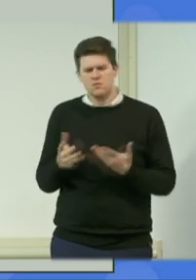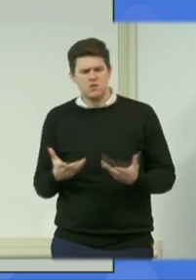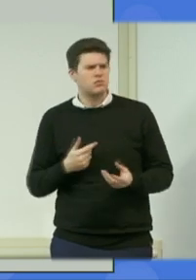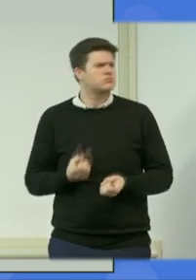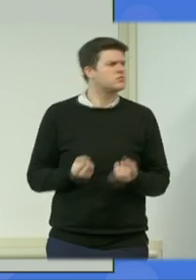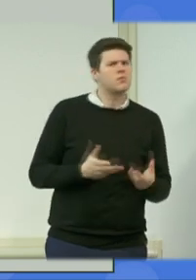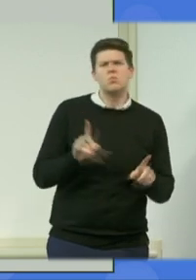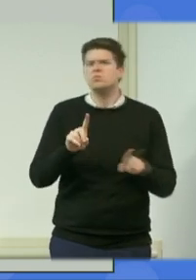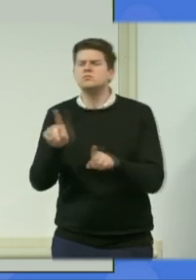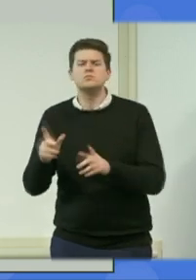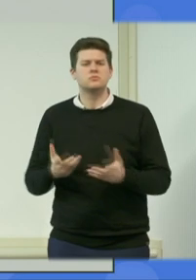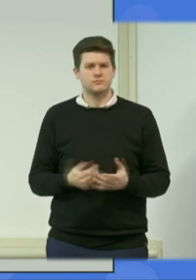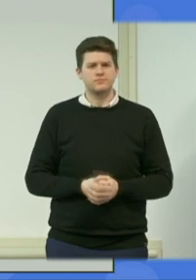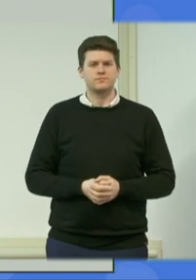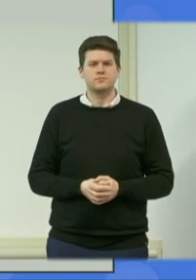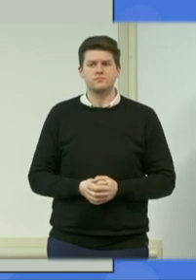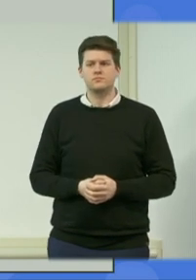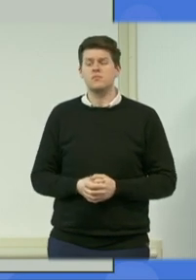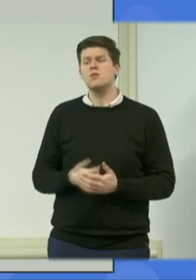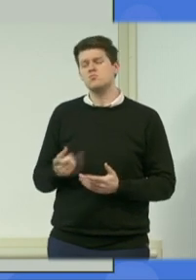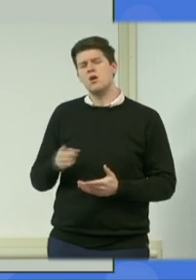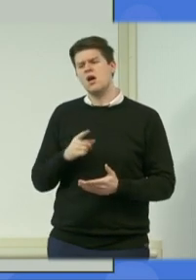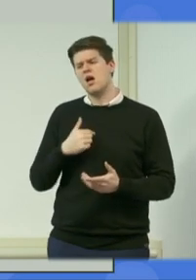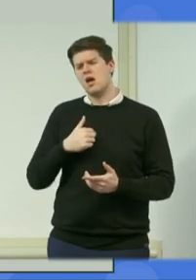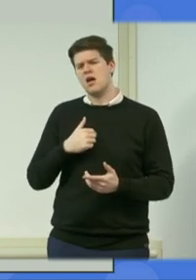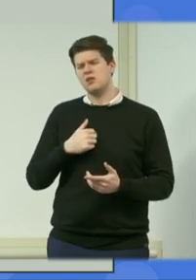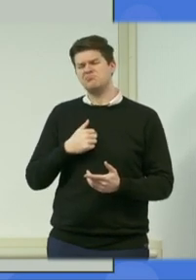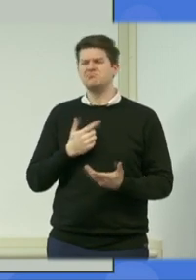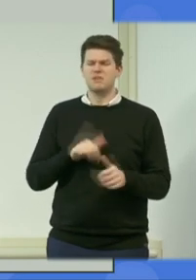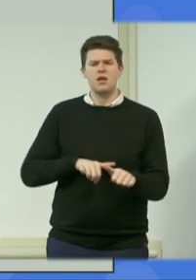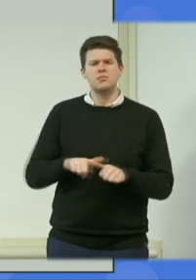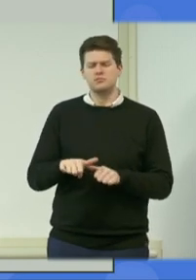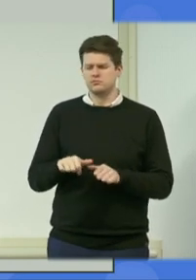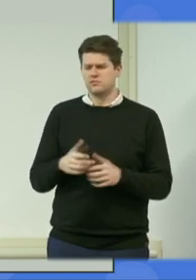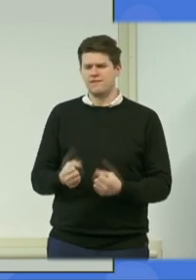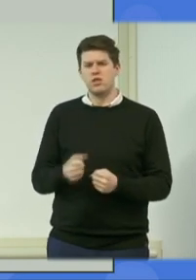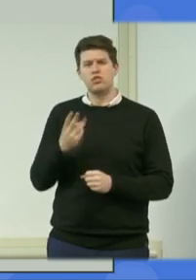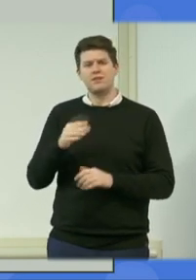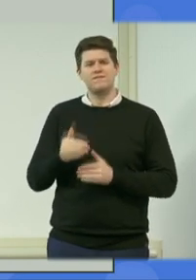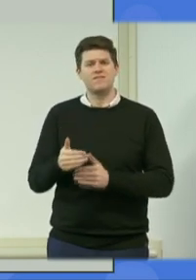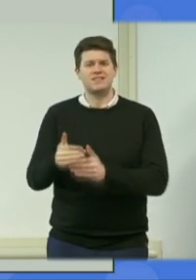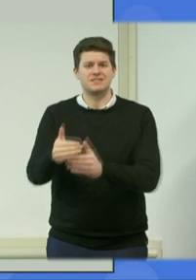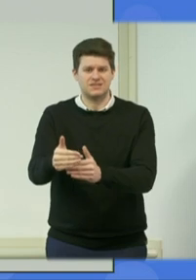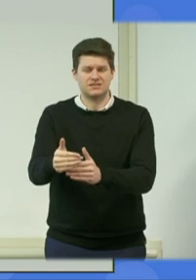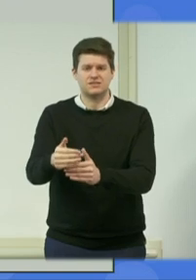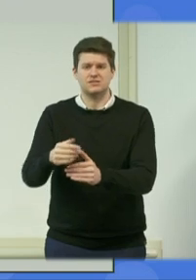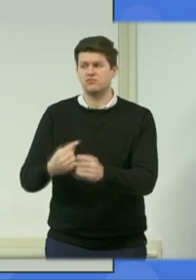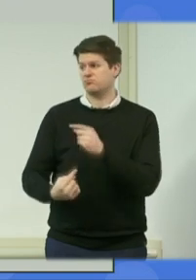think about the 20 years of the Parliament, there's kind of three phases for me. The first phase, from its inception in 1999 through to the financial crash of